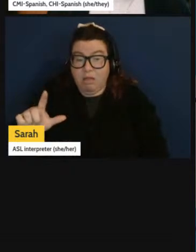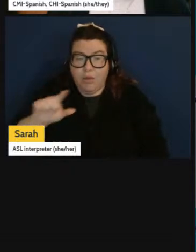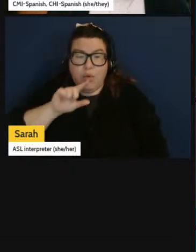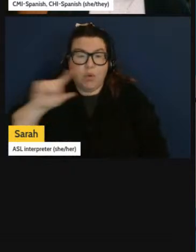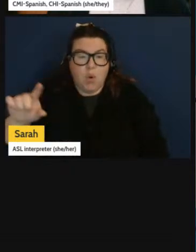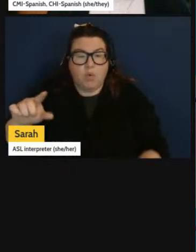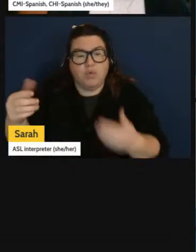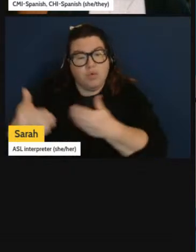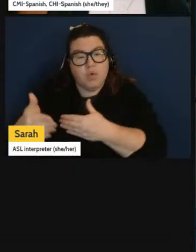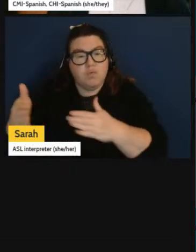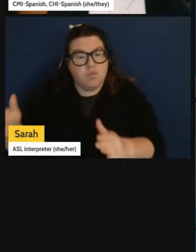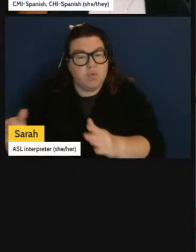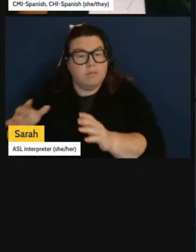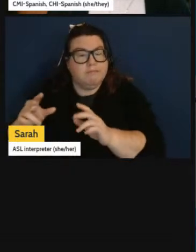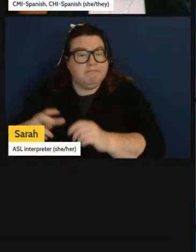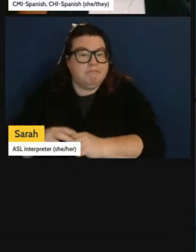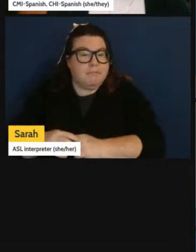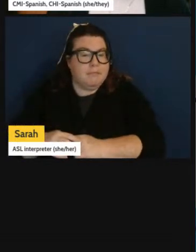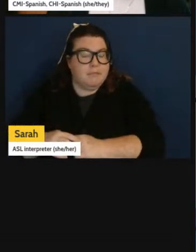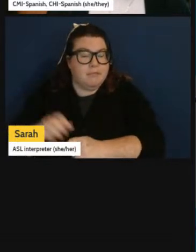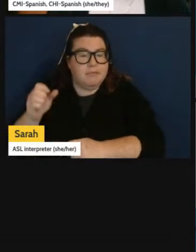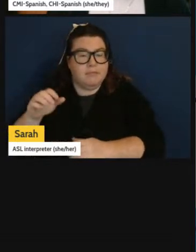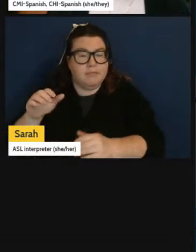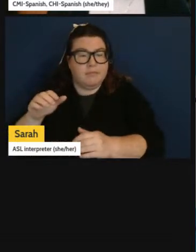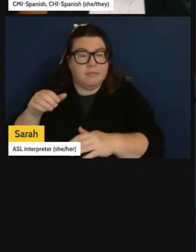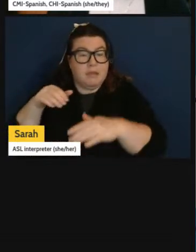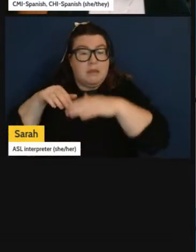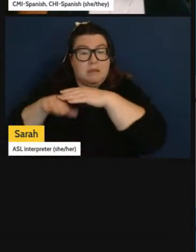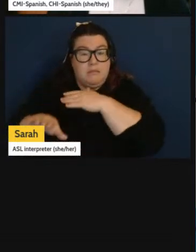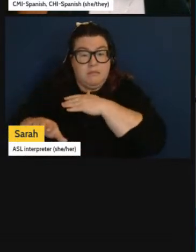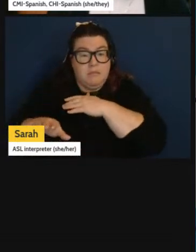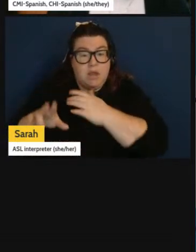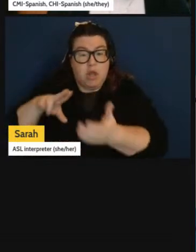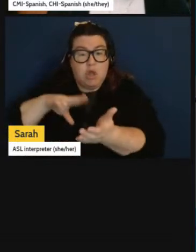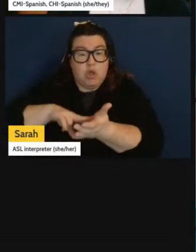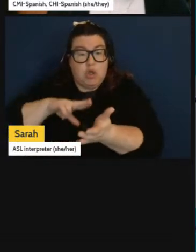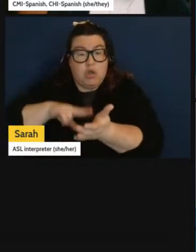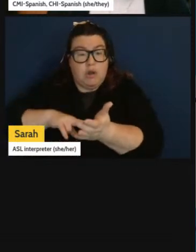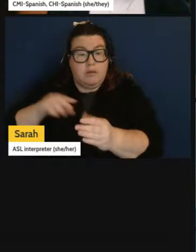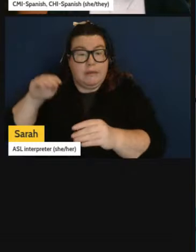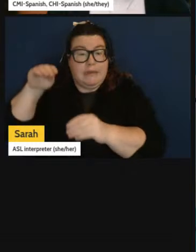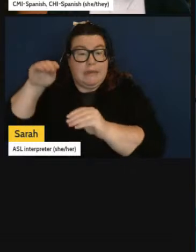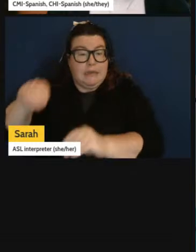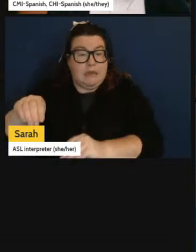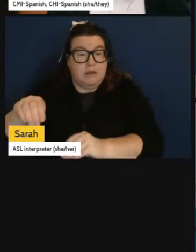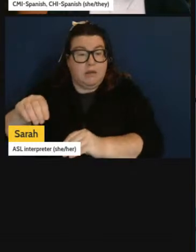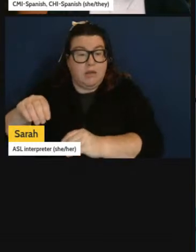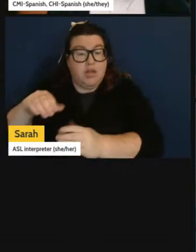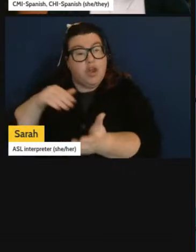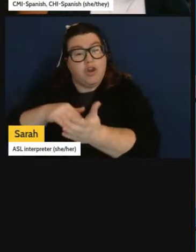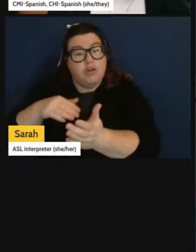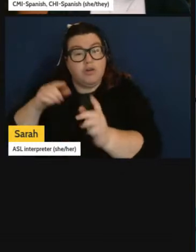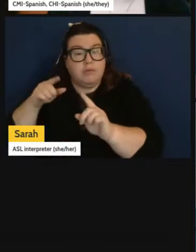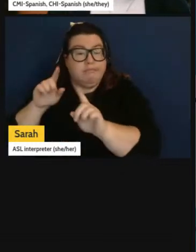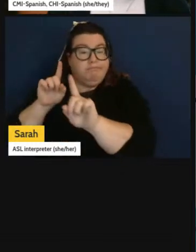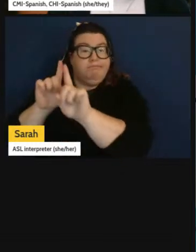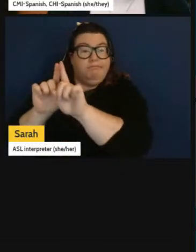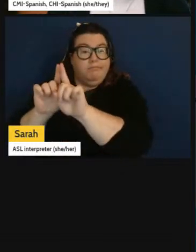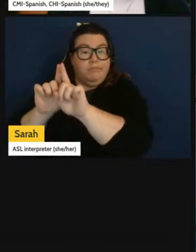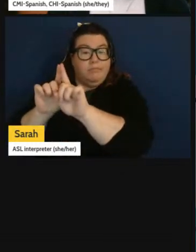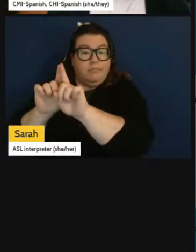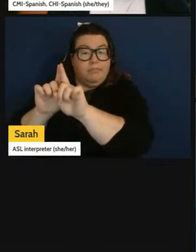room. And right as the nurse puts the patient in the exam room, the doctor comes up behind the